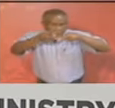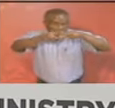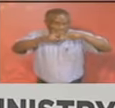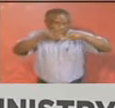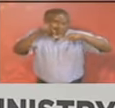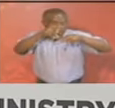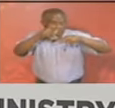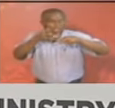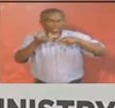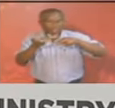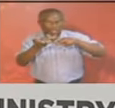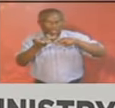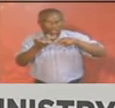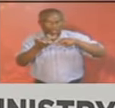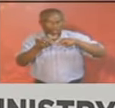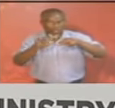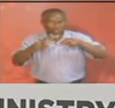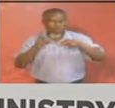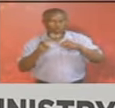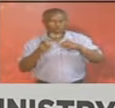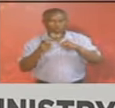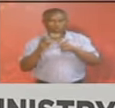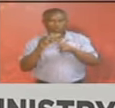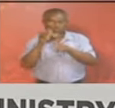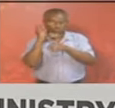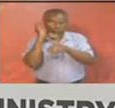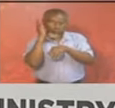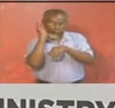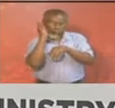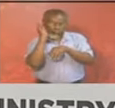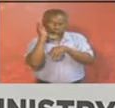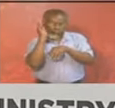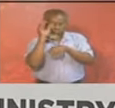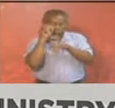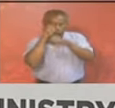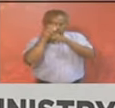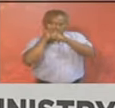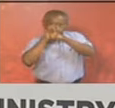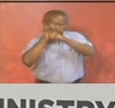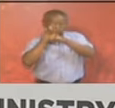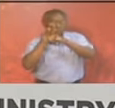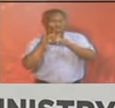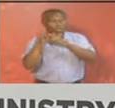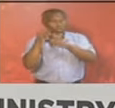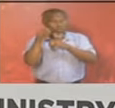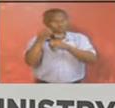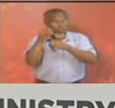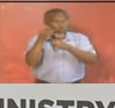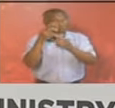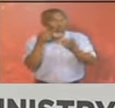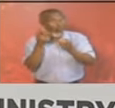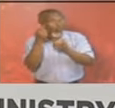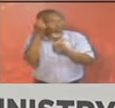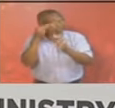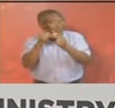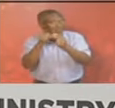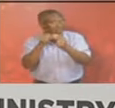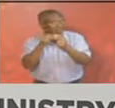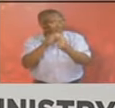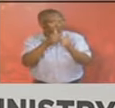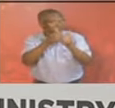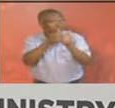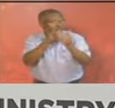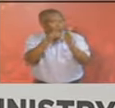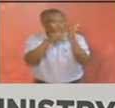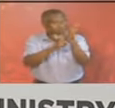local mic men circulate in the area to remind residents of what they can do to protect themselves and so limit the spread of